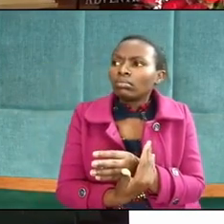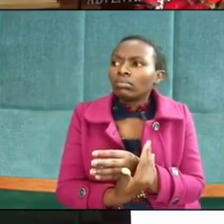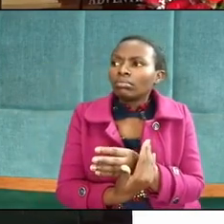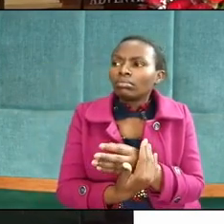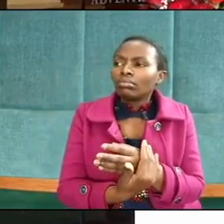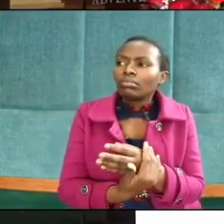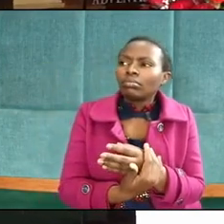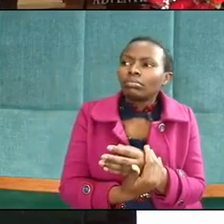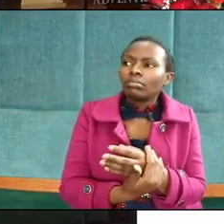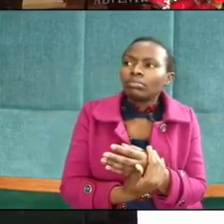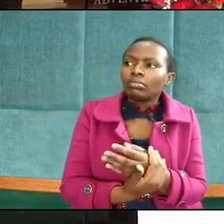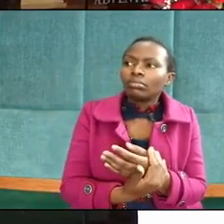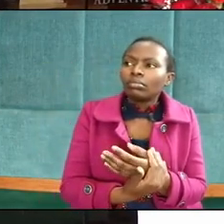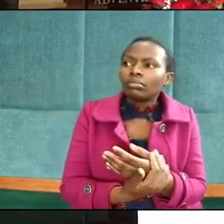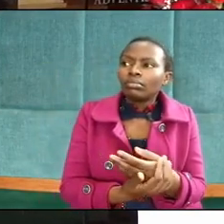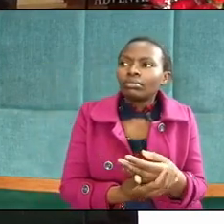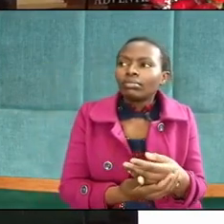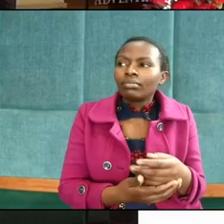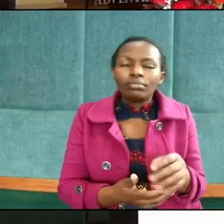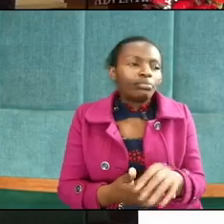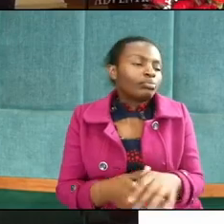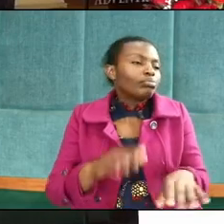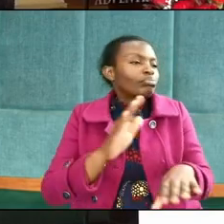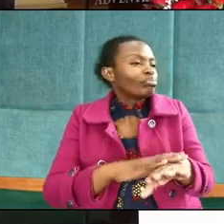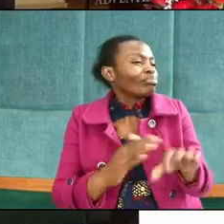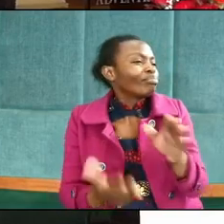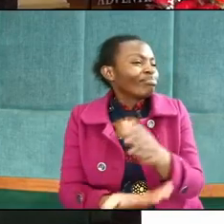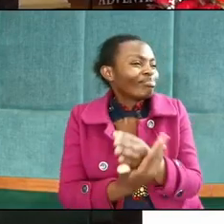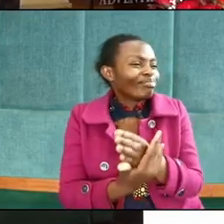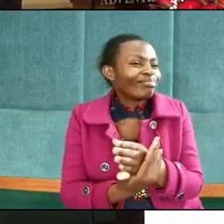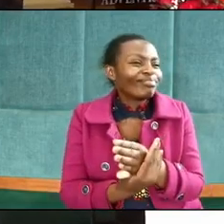How are you doing? You don't know how to speak even English.